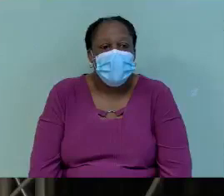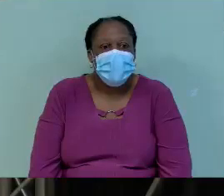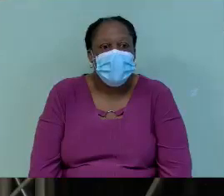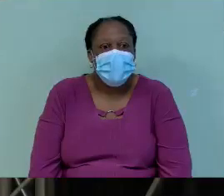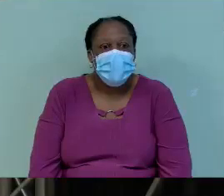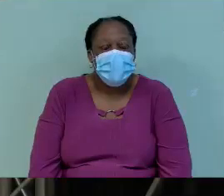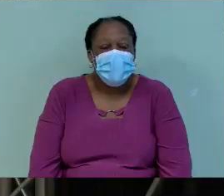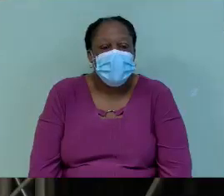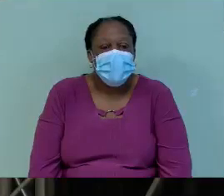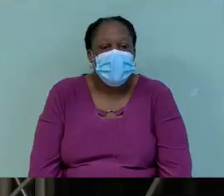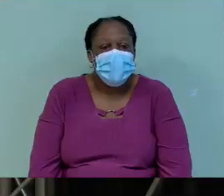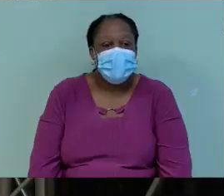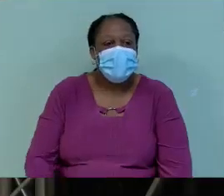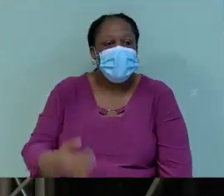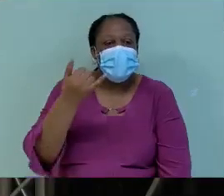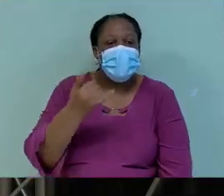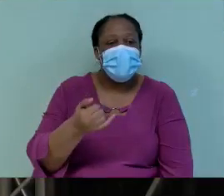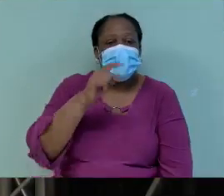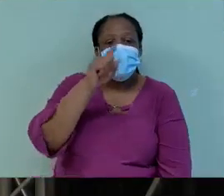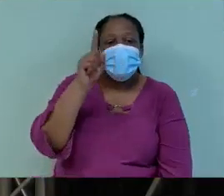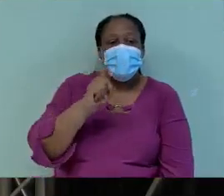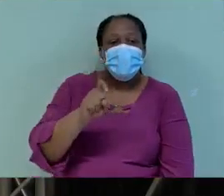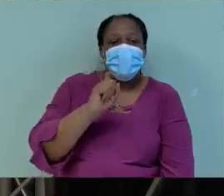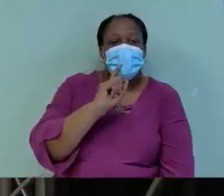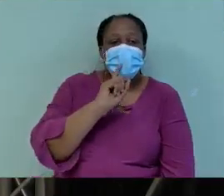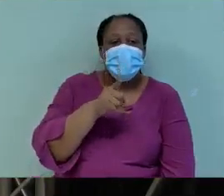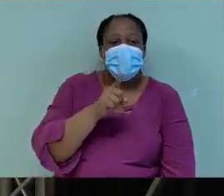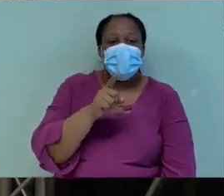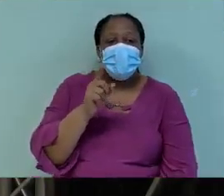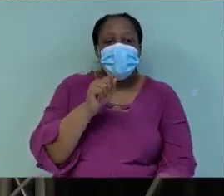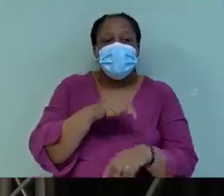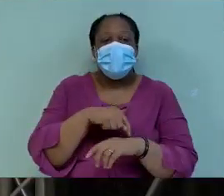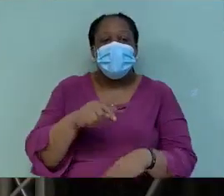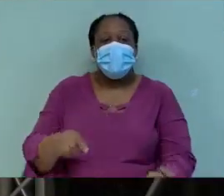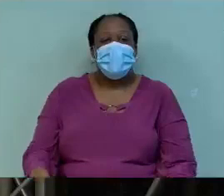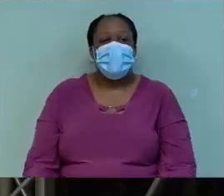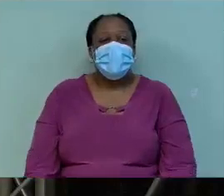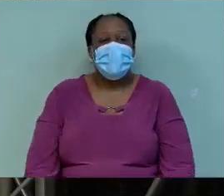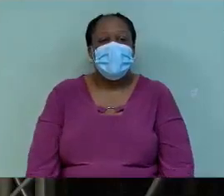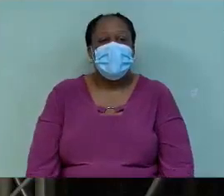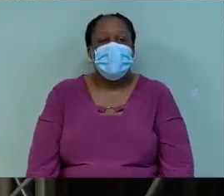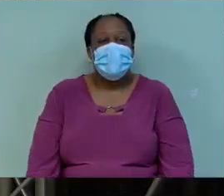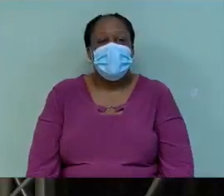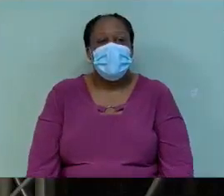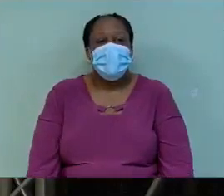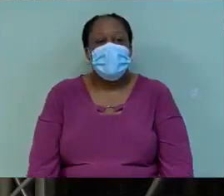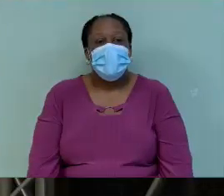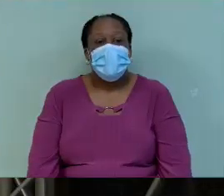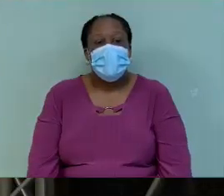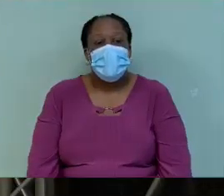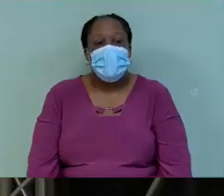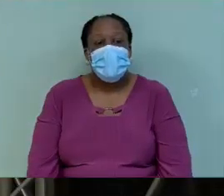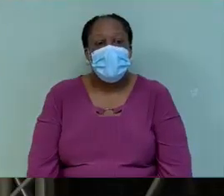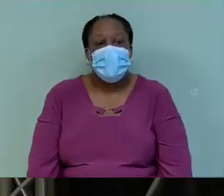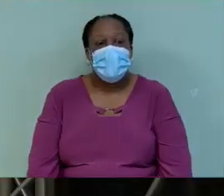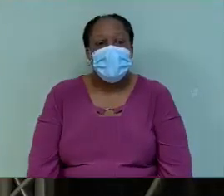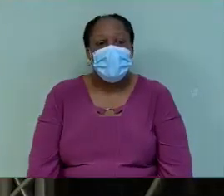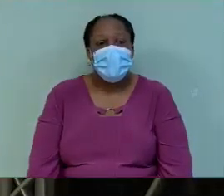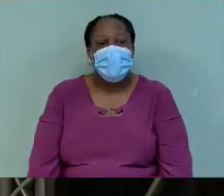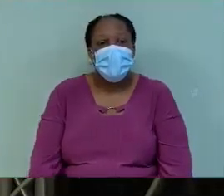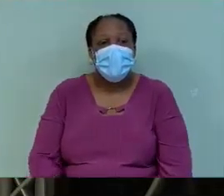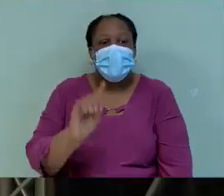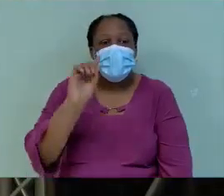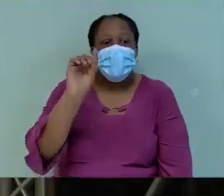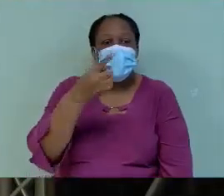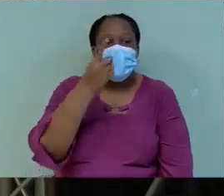to our question and answer segment. And the first